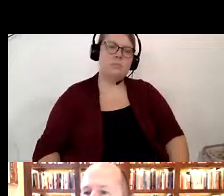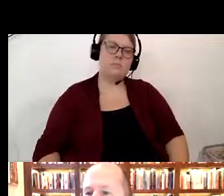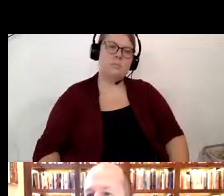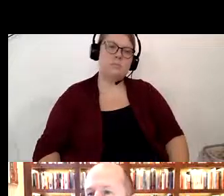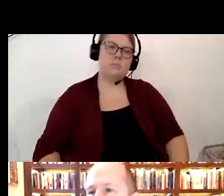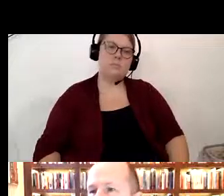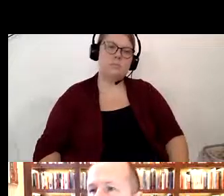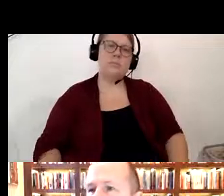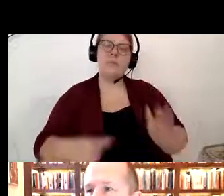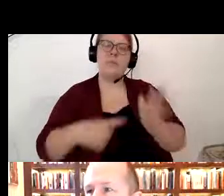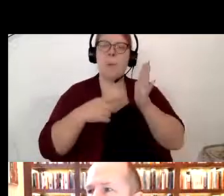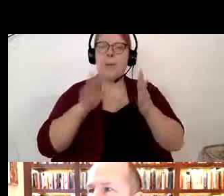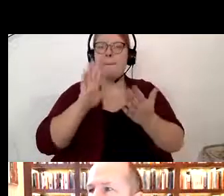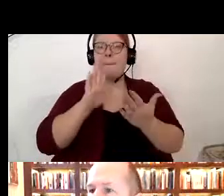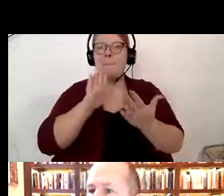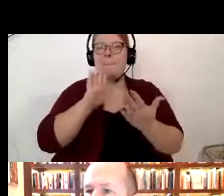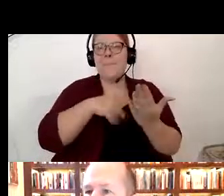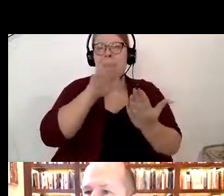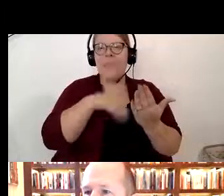Show me pentafence.